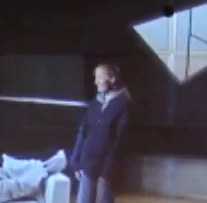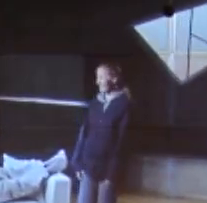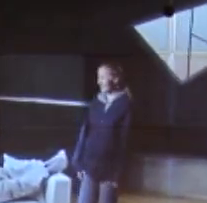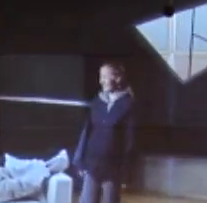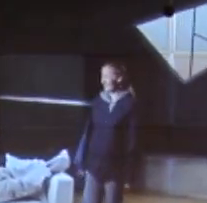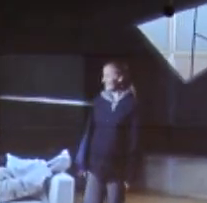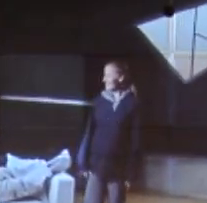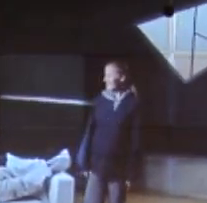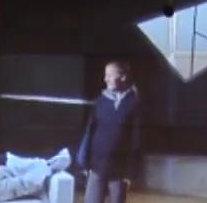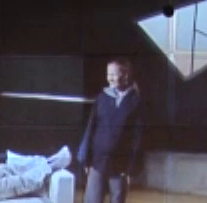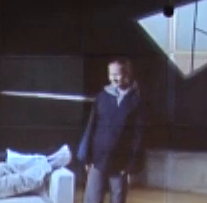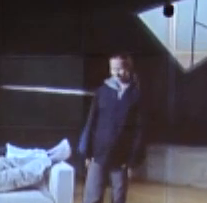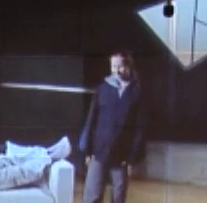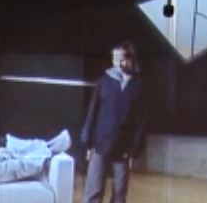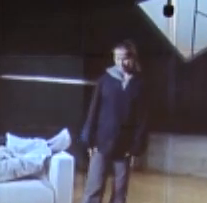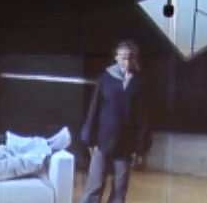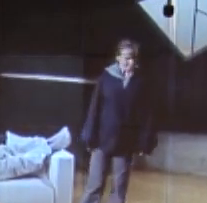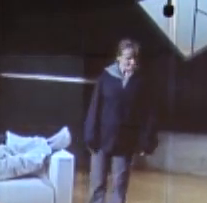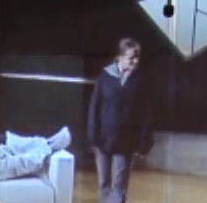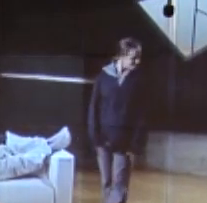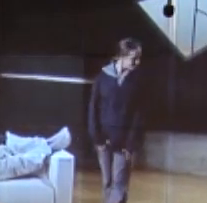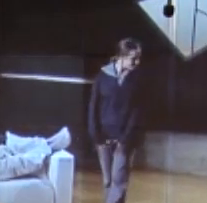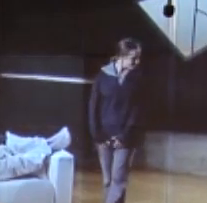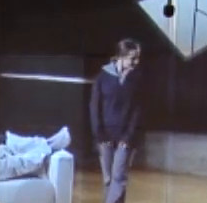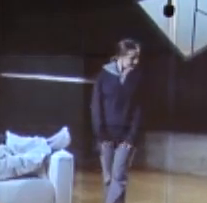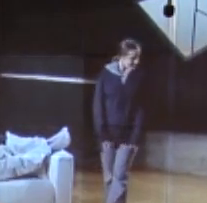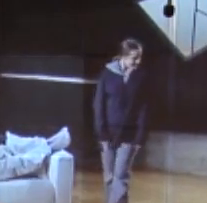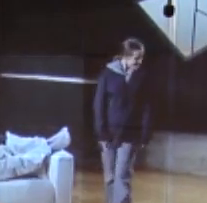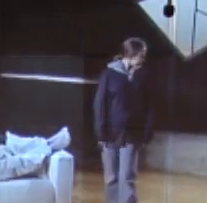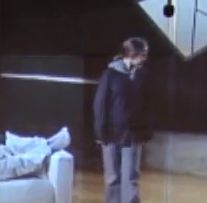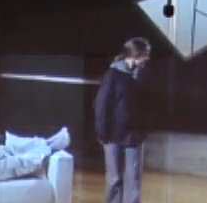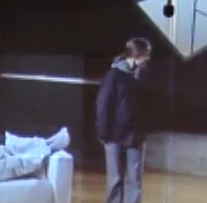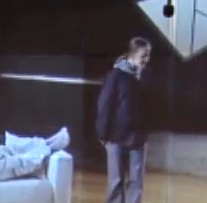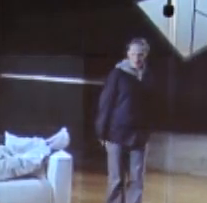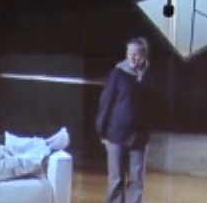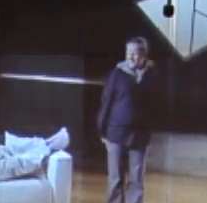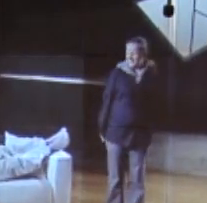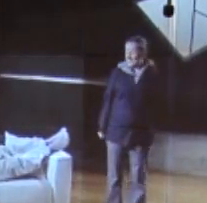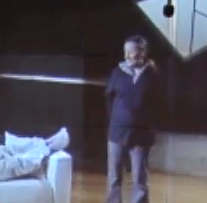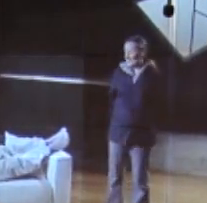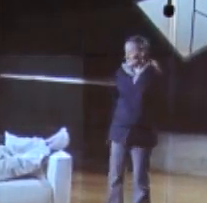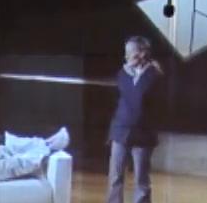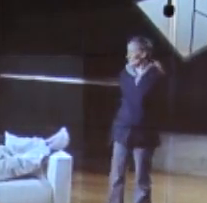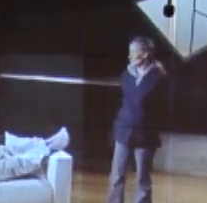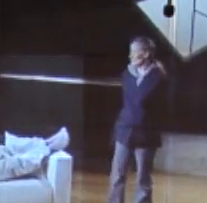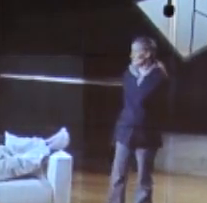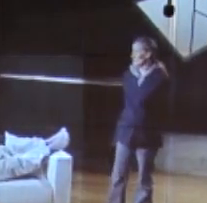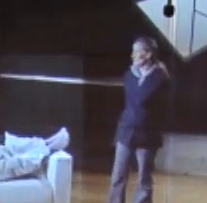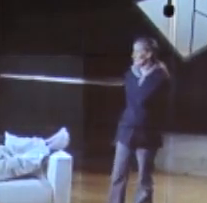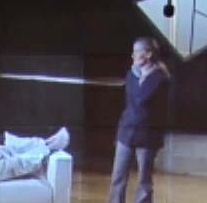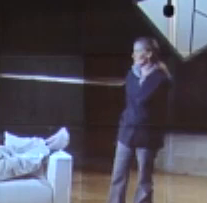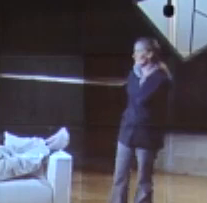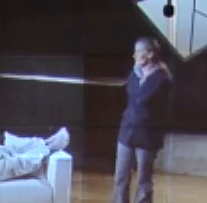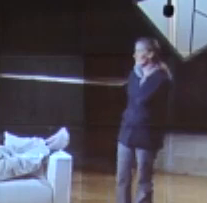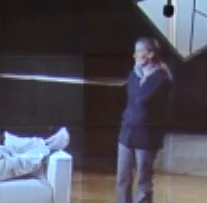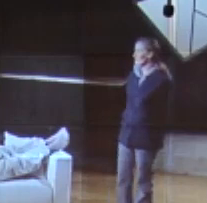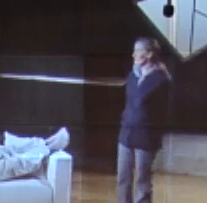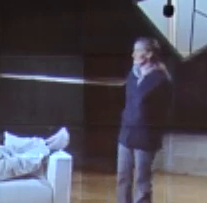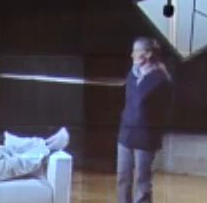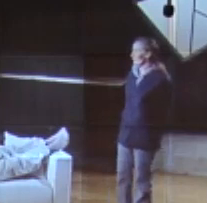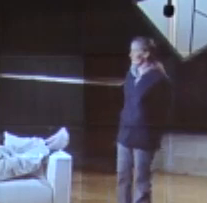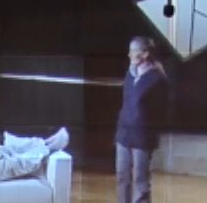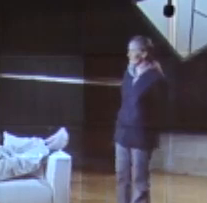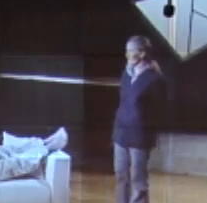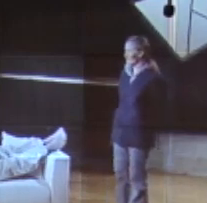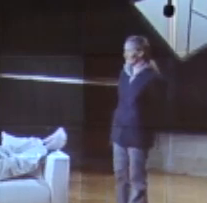know yes they did why are you saying that maybe they liked him they liked him